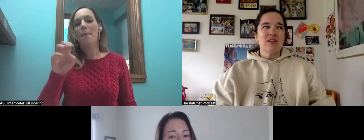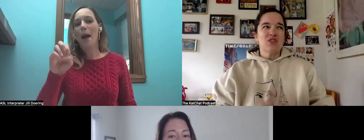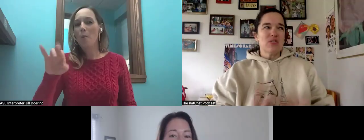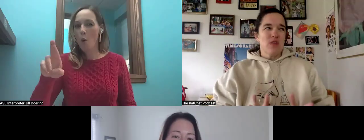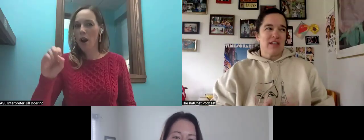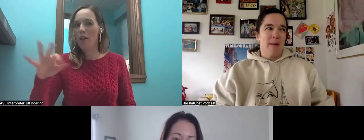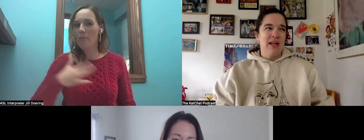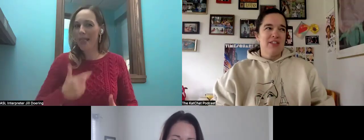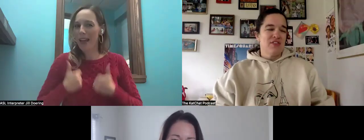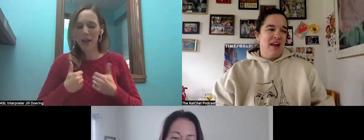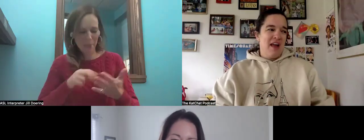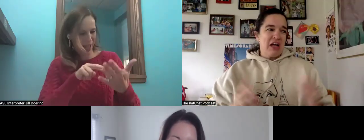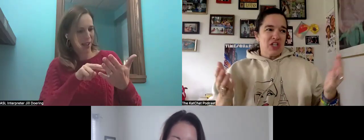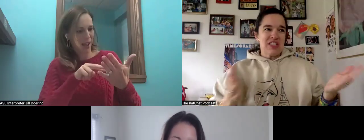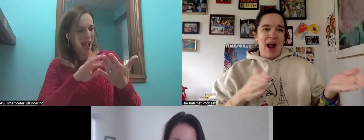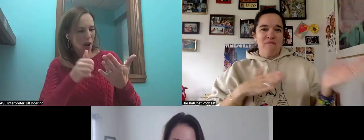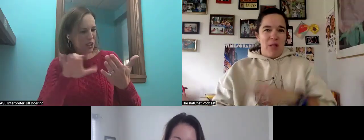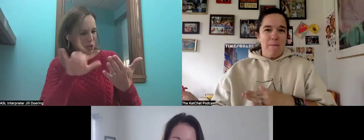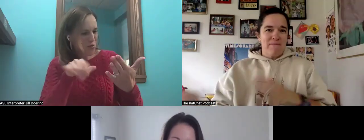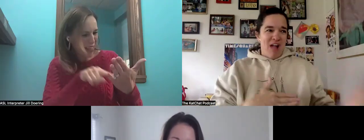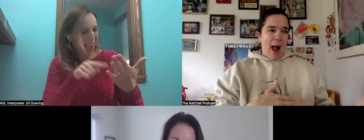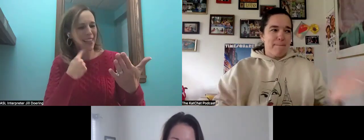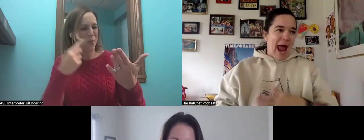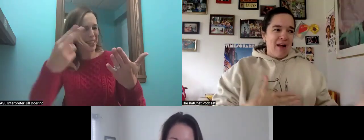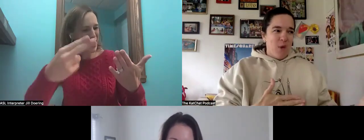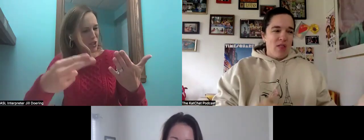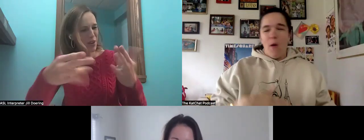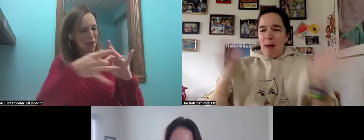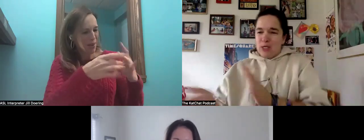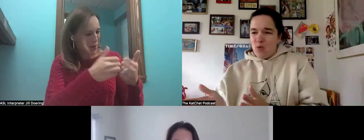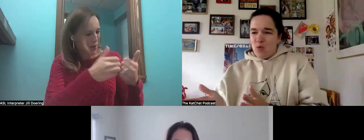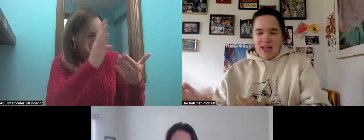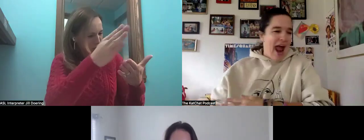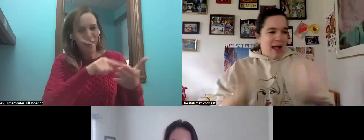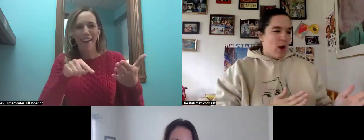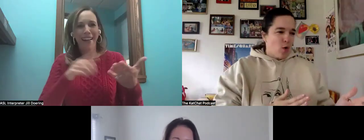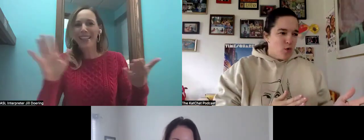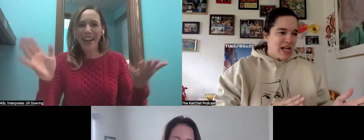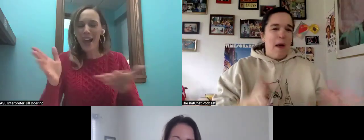did she do that? I mean, Yeah. did she like flip flop back and forth? Okay, I'm gonna do this